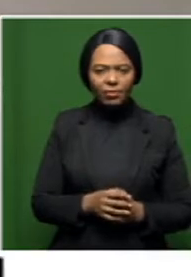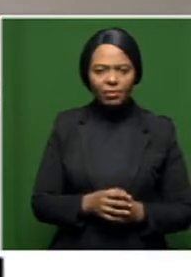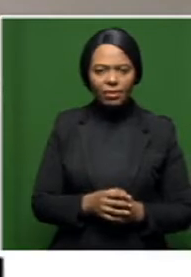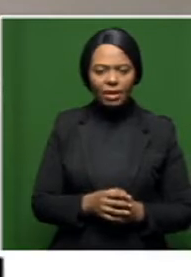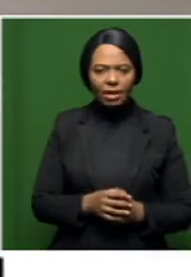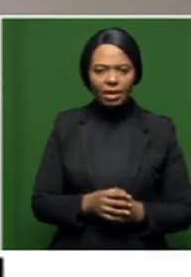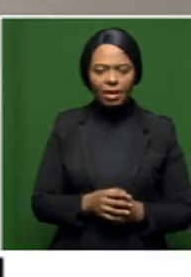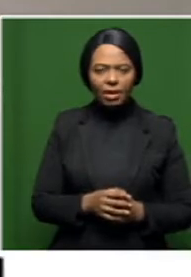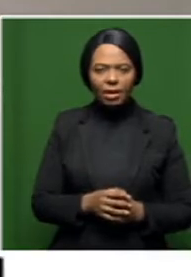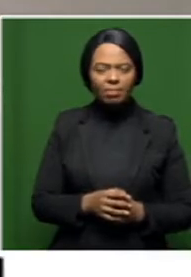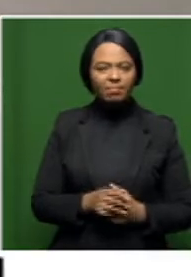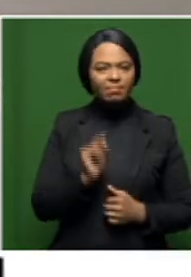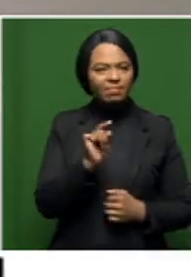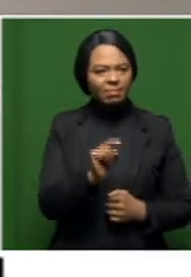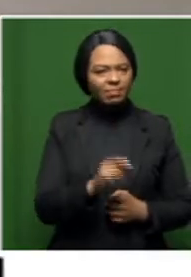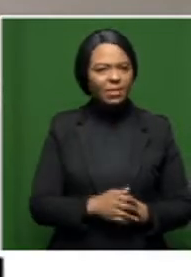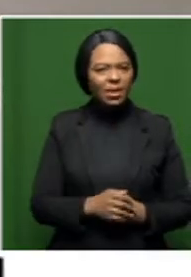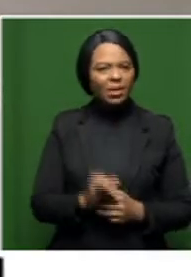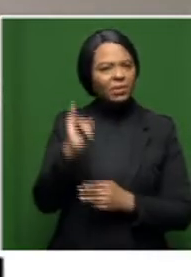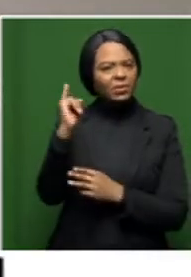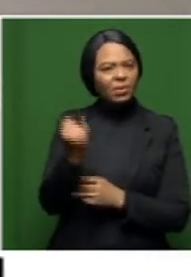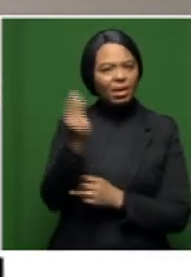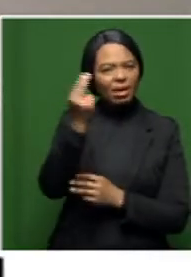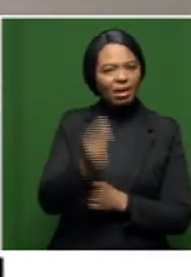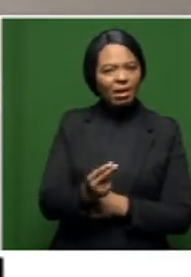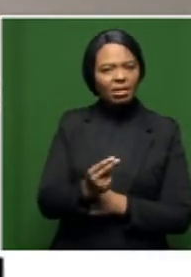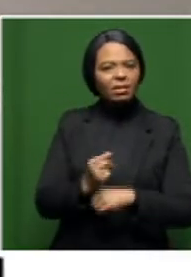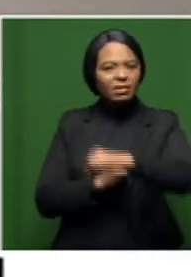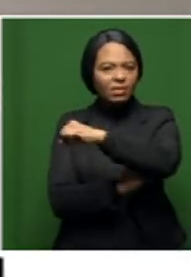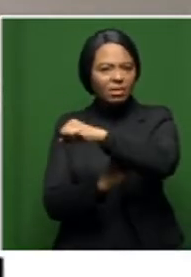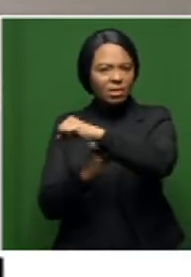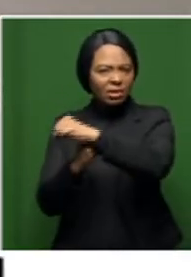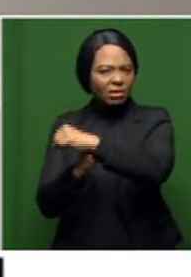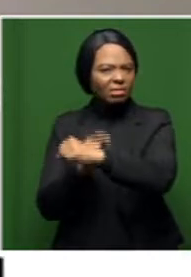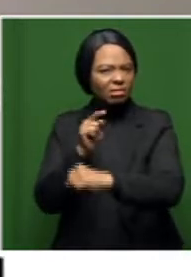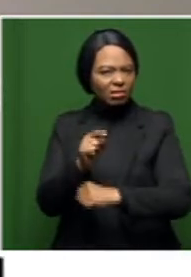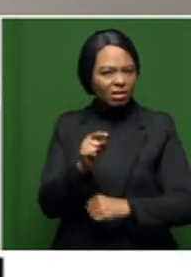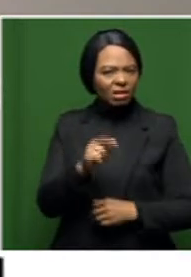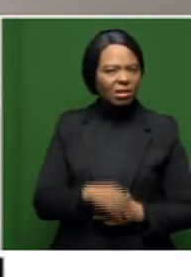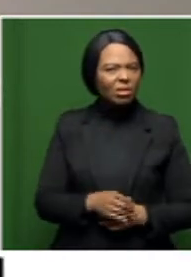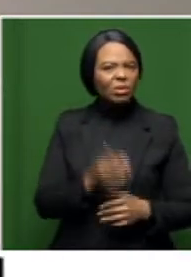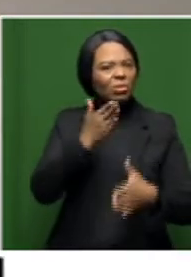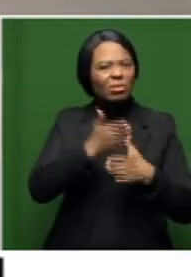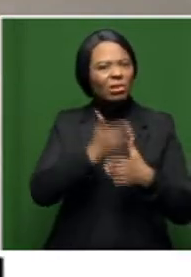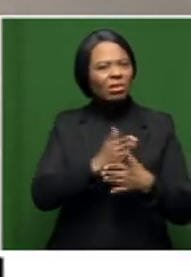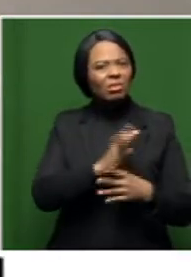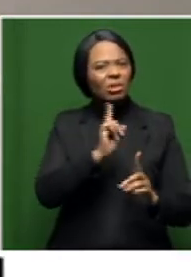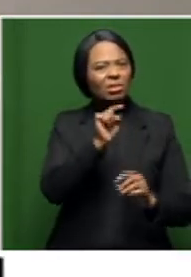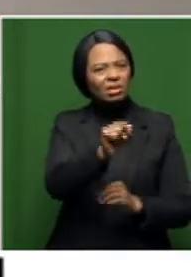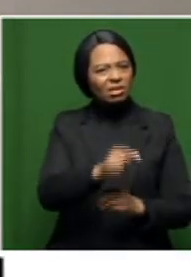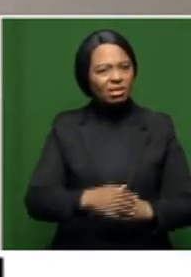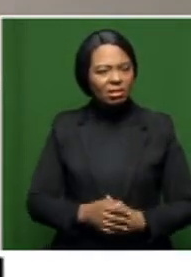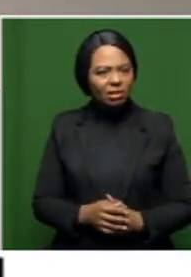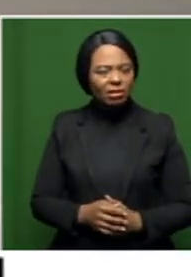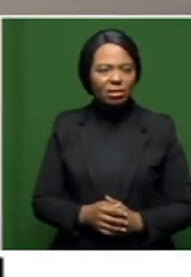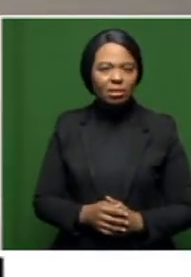who may not know what the Joburg Contemporary Art Foundation is, what kind of work do you do there? Mm-hmm.